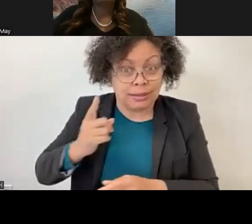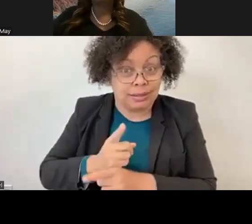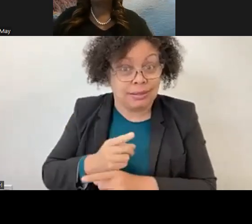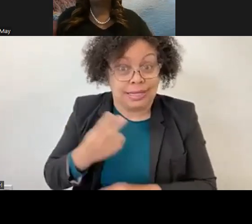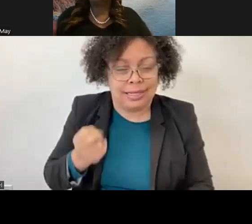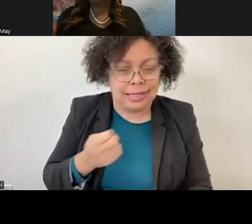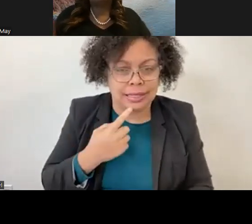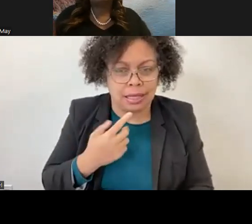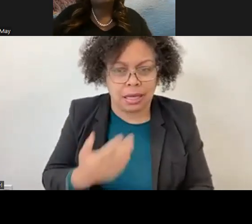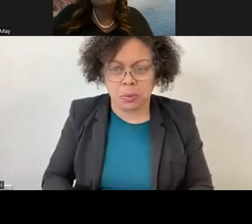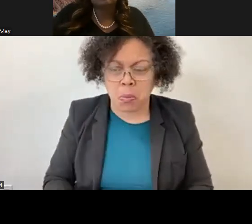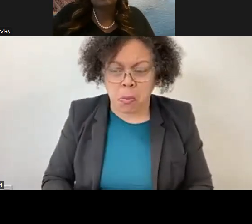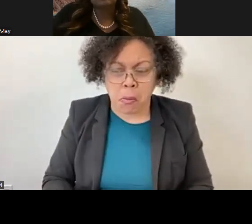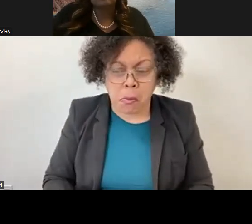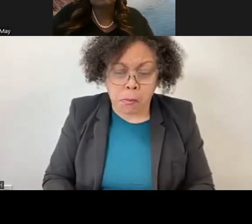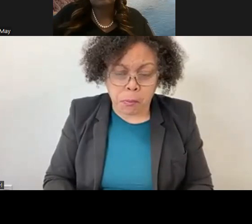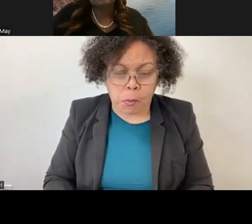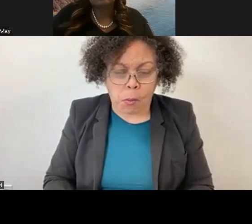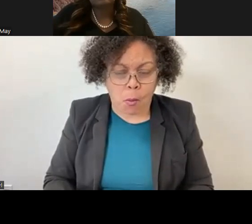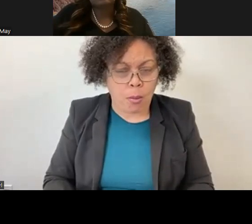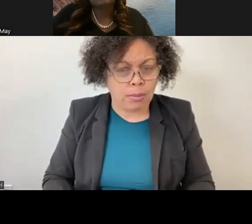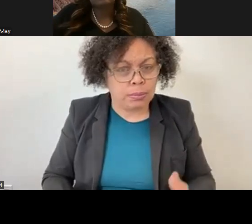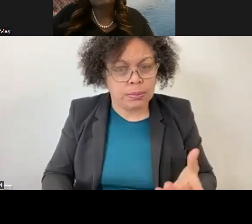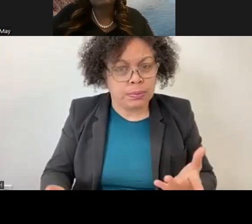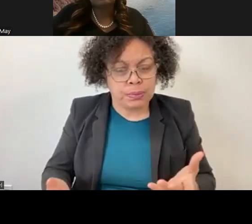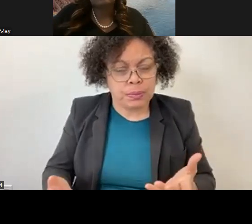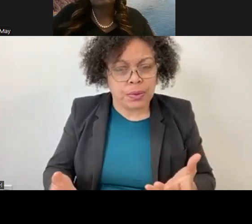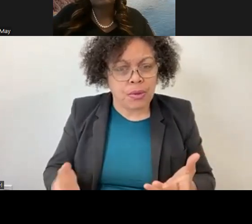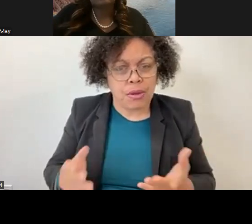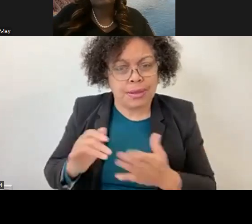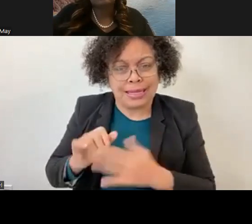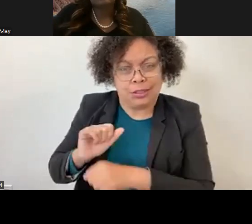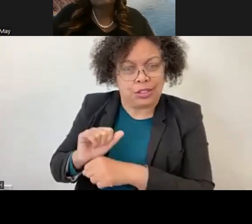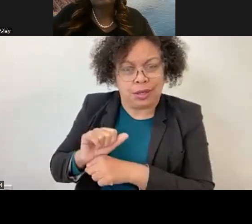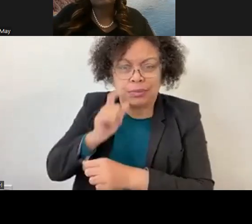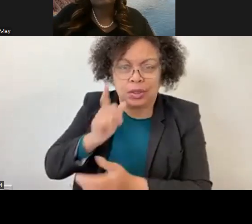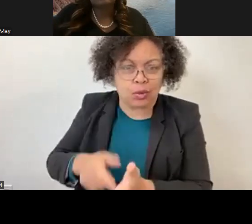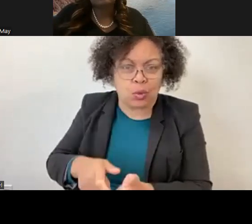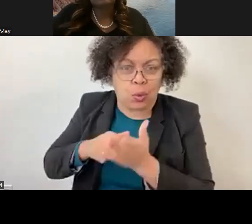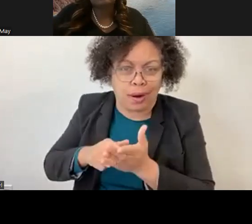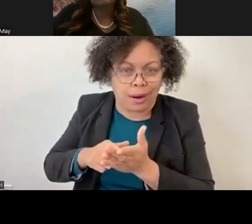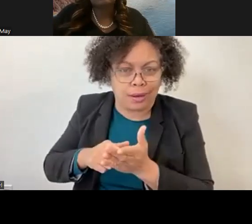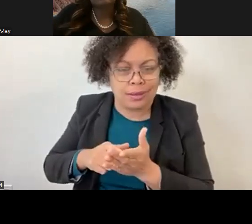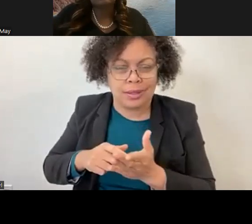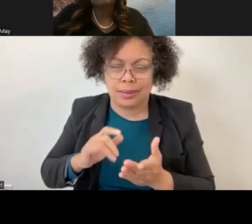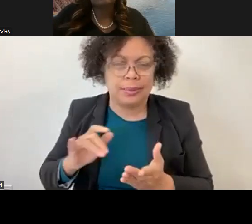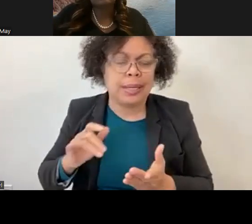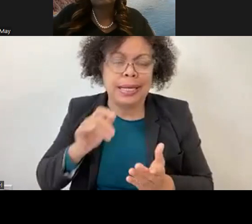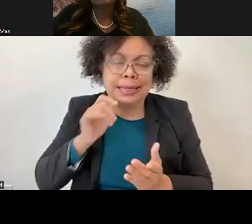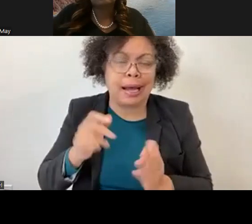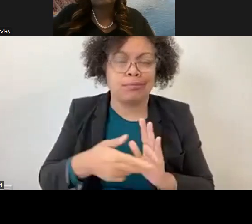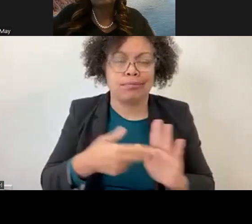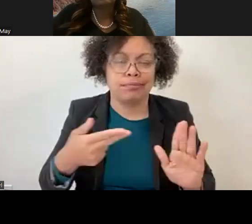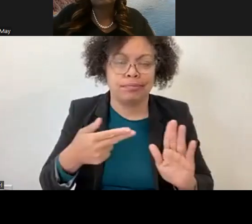wasn't an expectation of the job, such as an essential worker. He didn't have to do